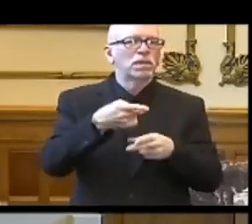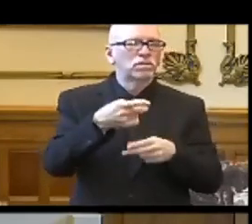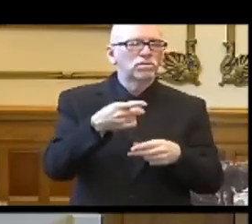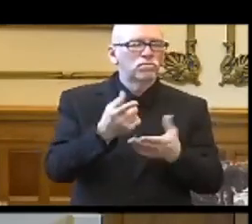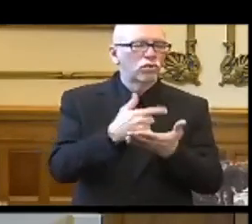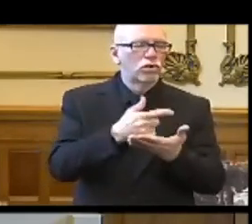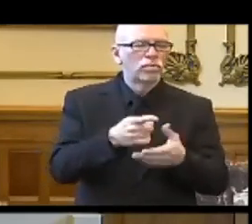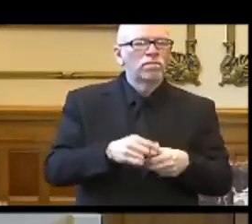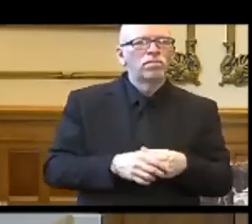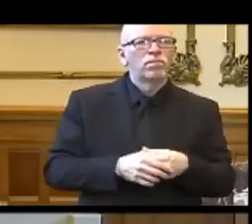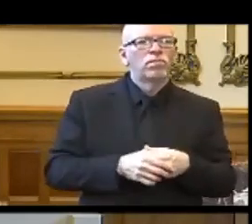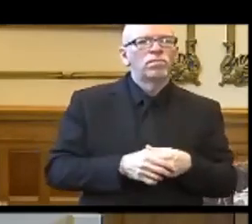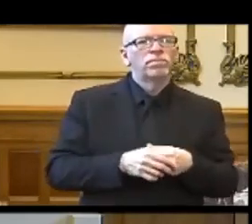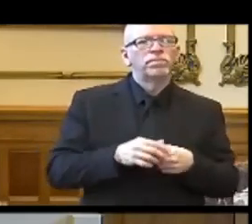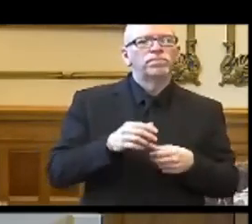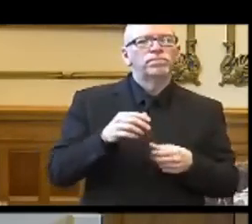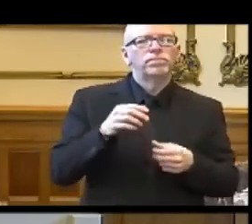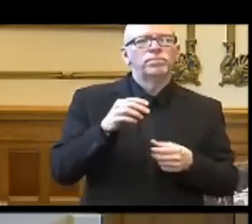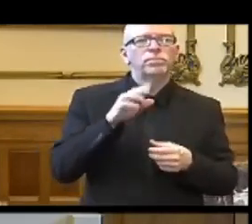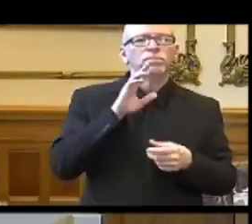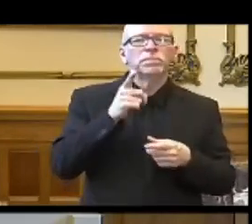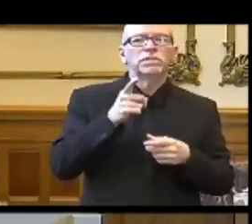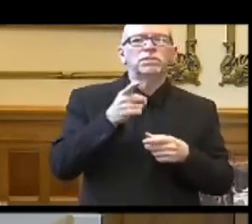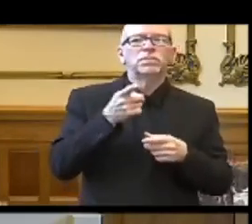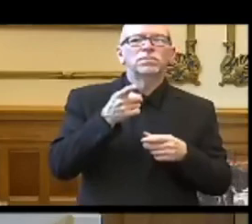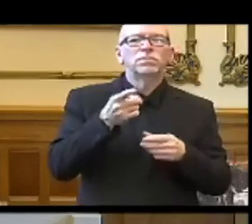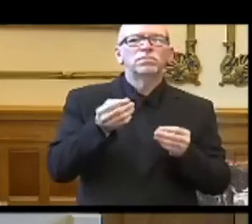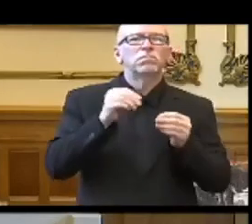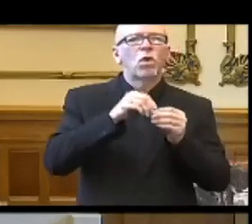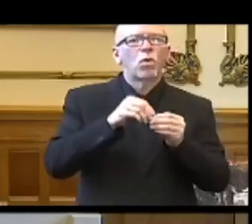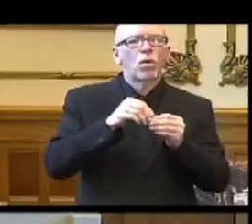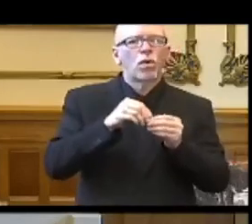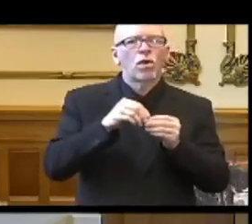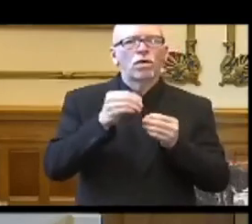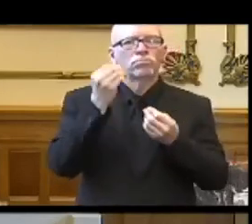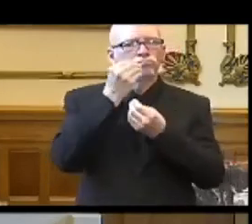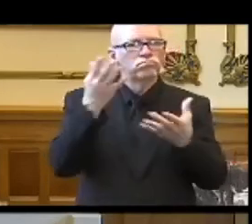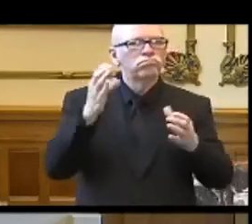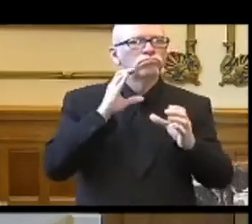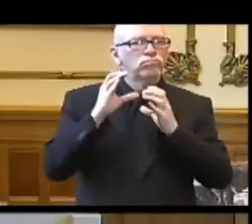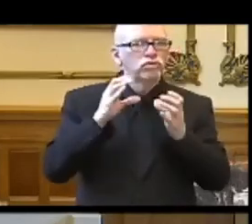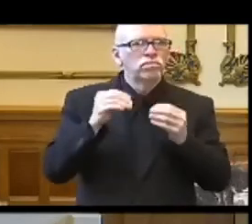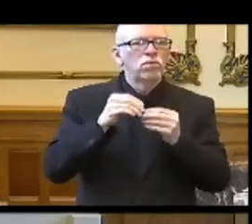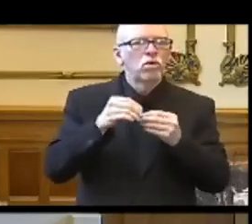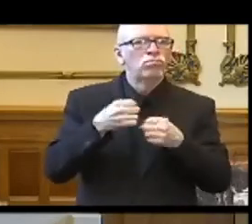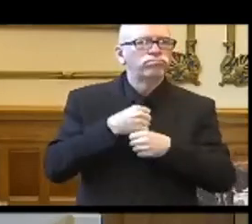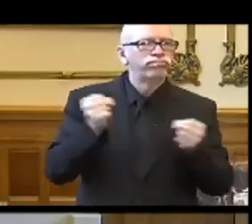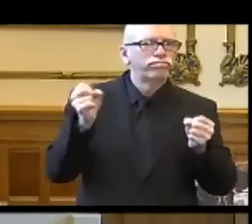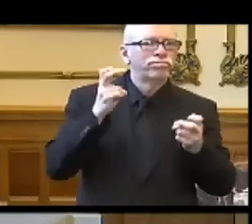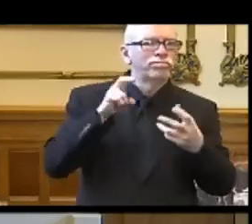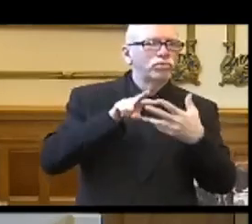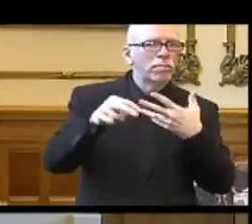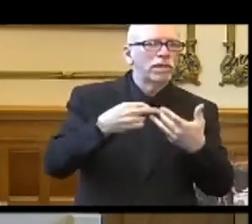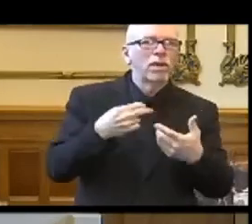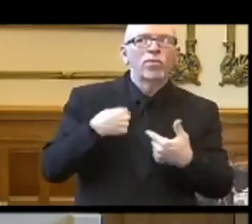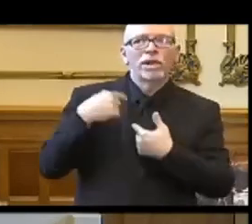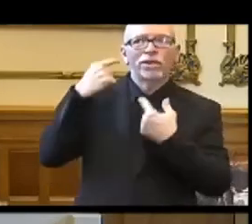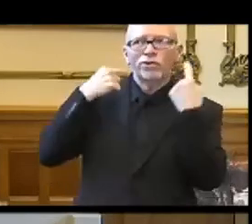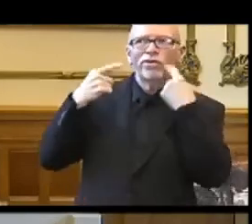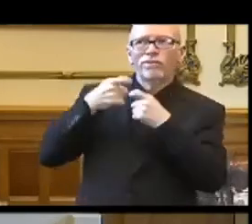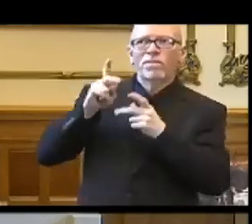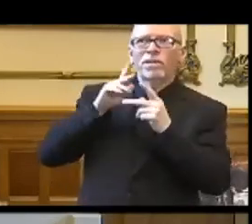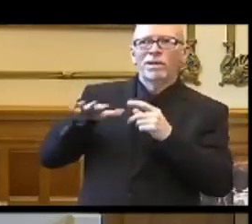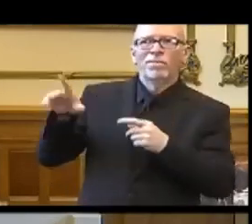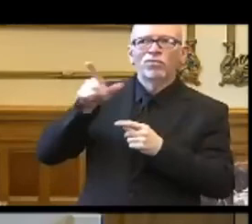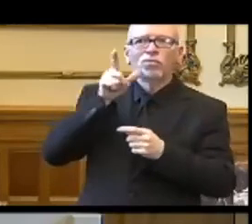earlier in talking about increased transparency. We are also hearing from so many people, unfortunately, who have